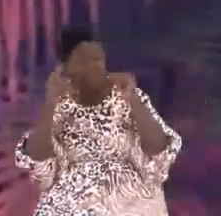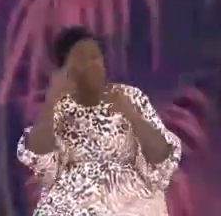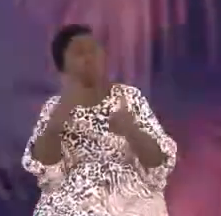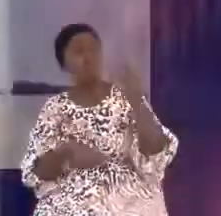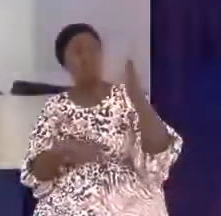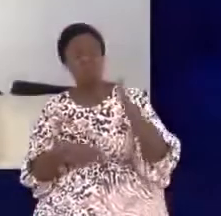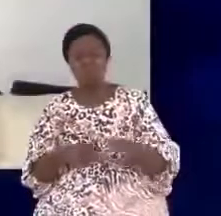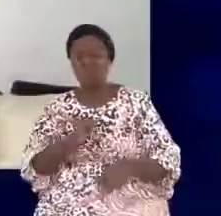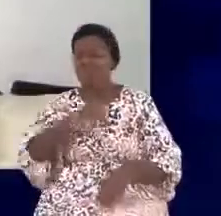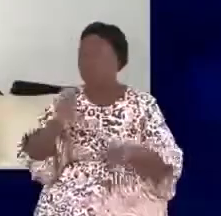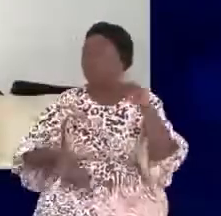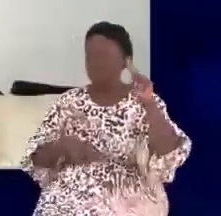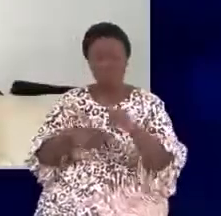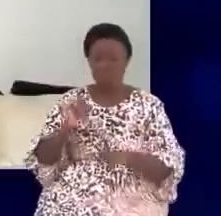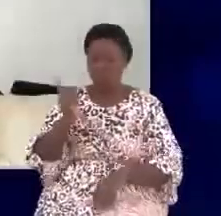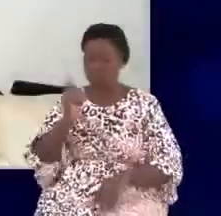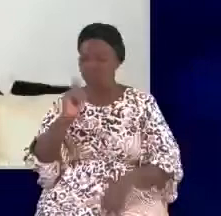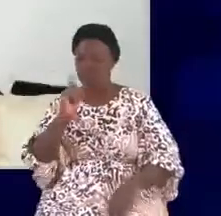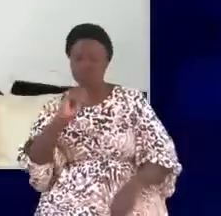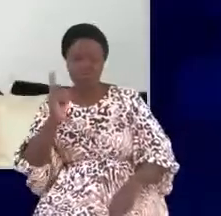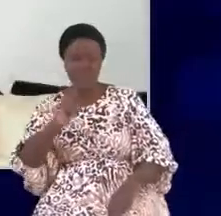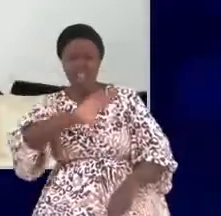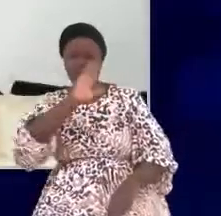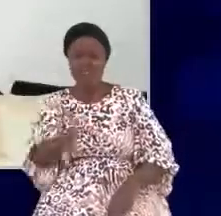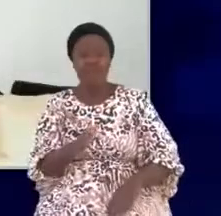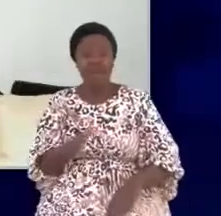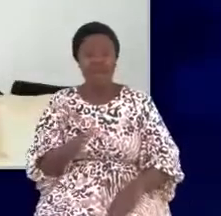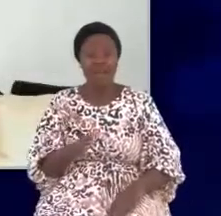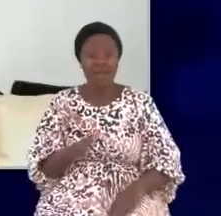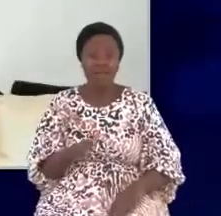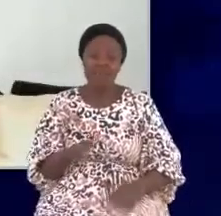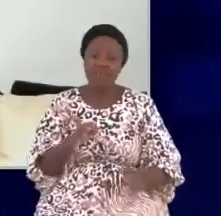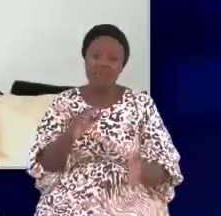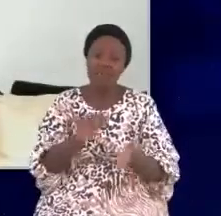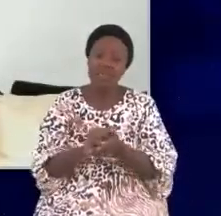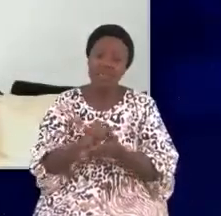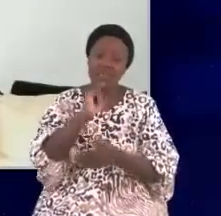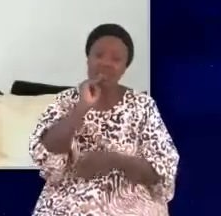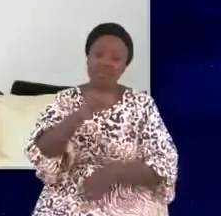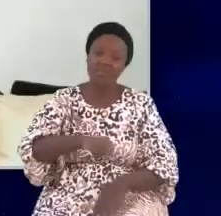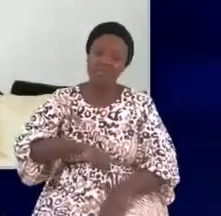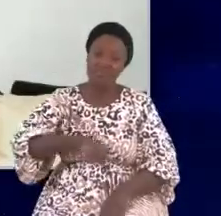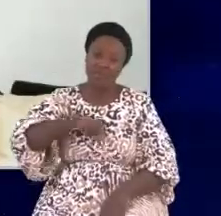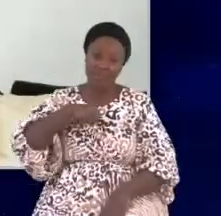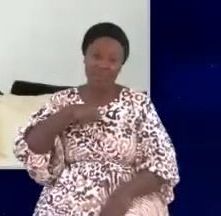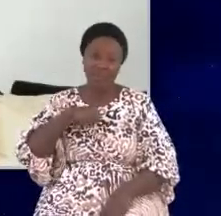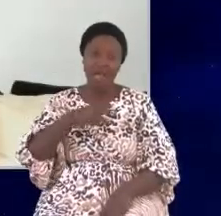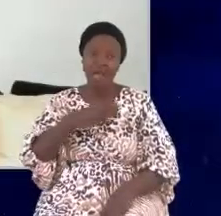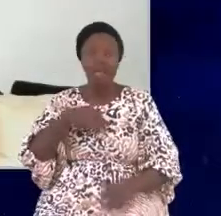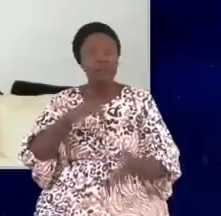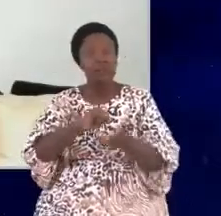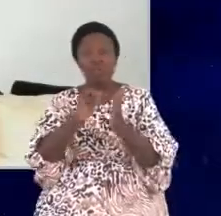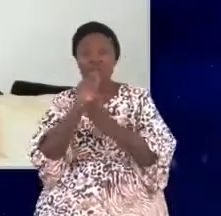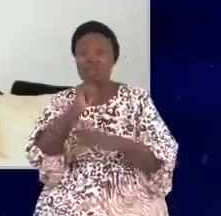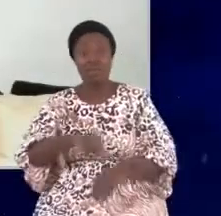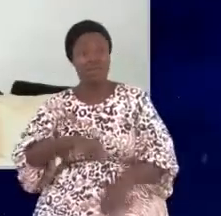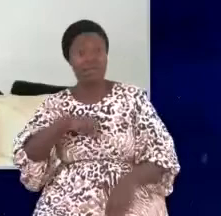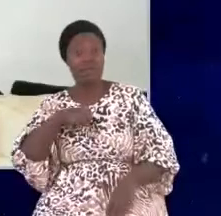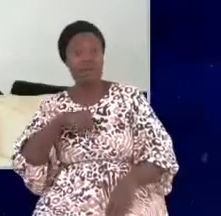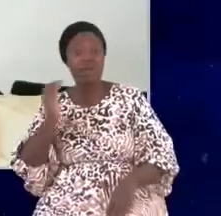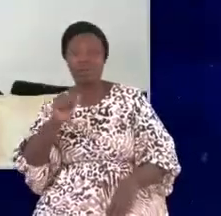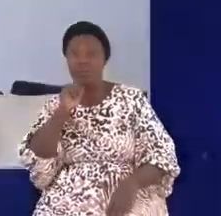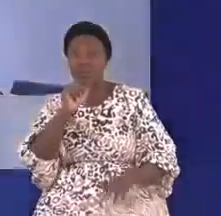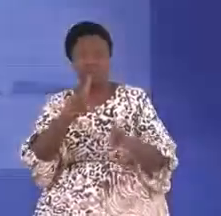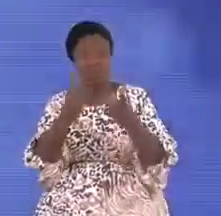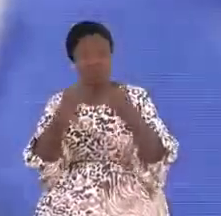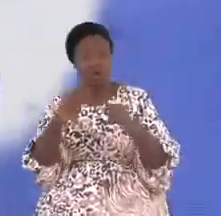to pray unto god that one is pride and those who are proud and they will not come to